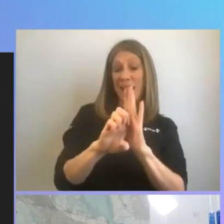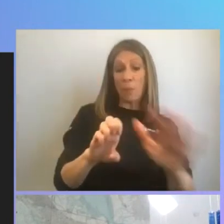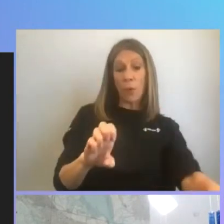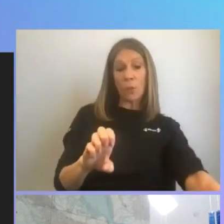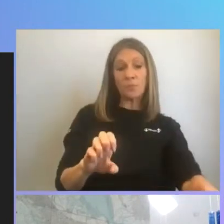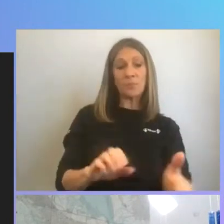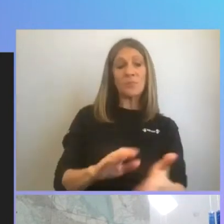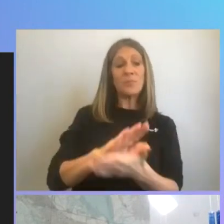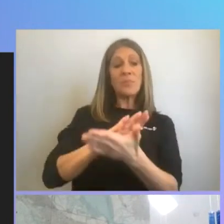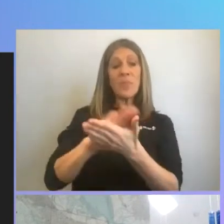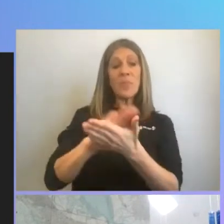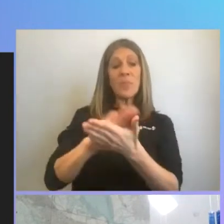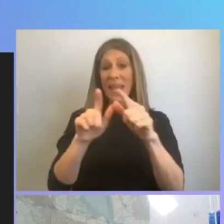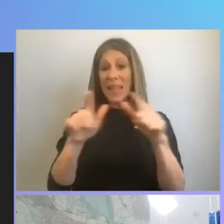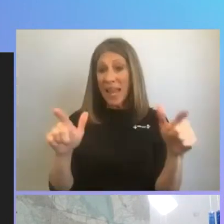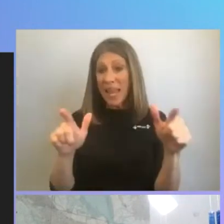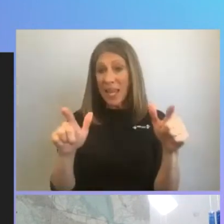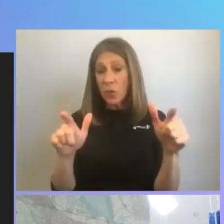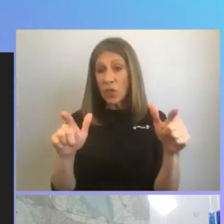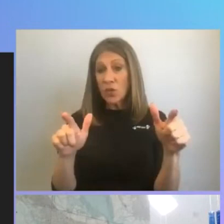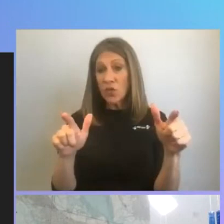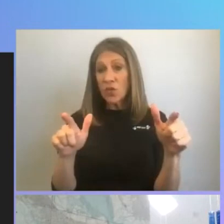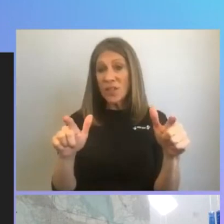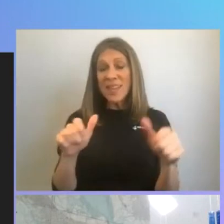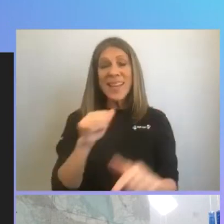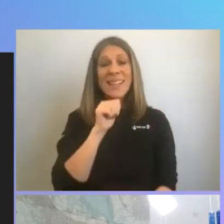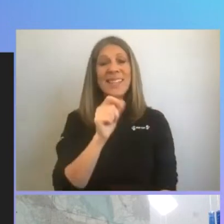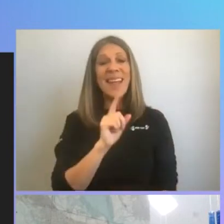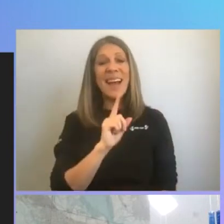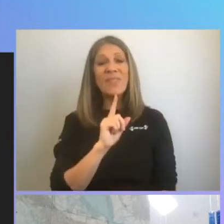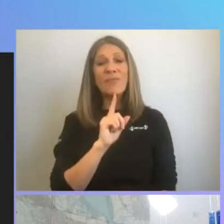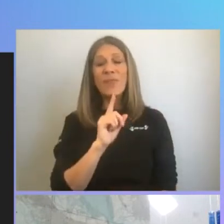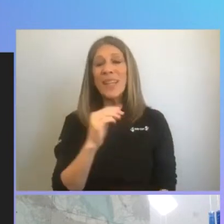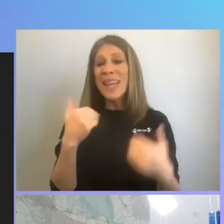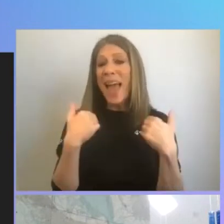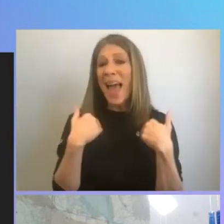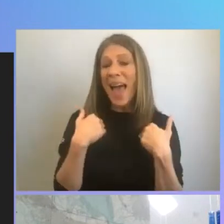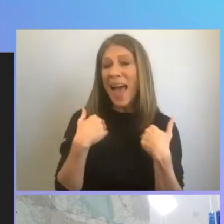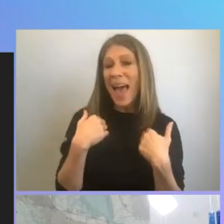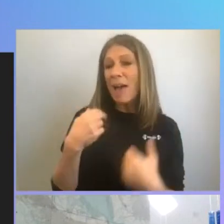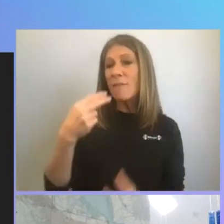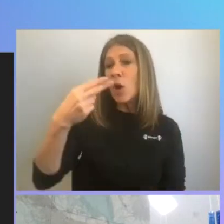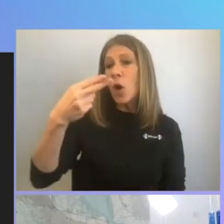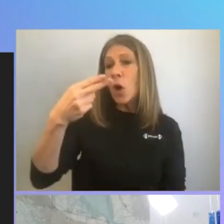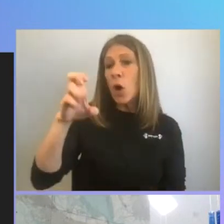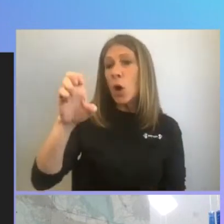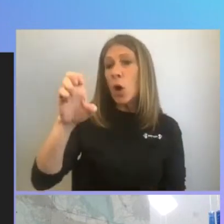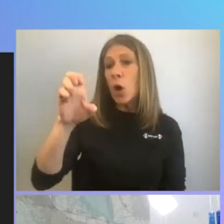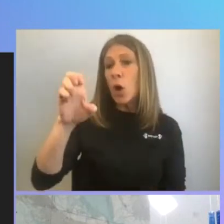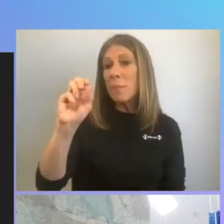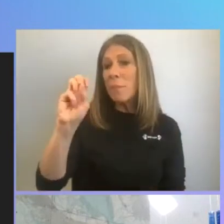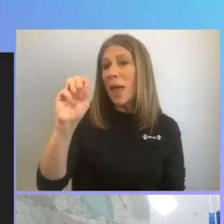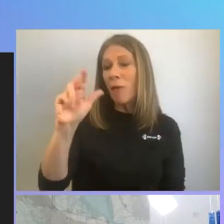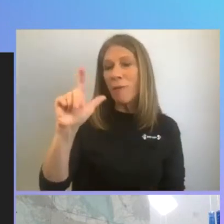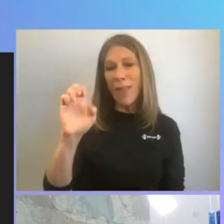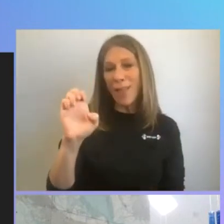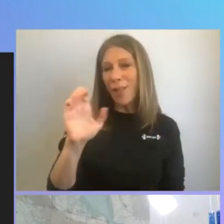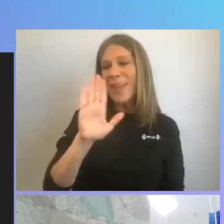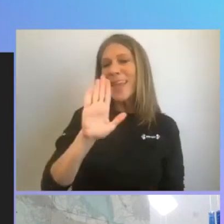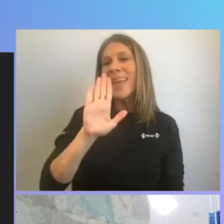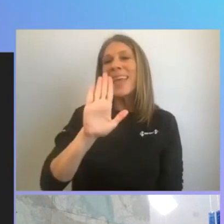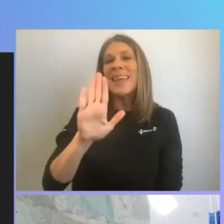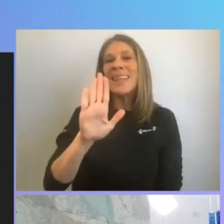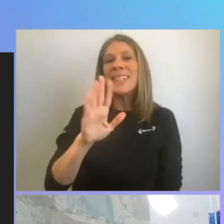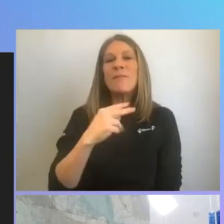plain language version, that didn't really contain Herman Melville's voice anymore because the language